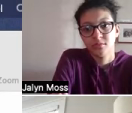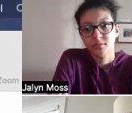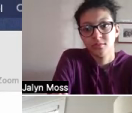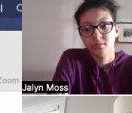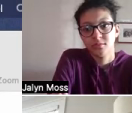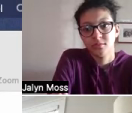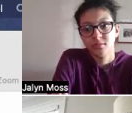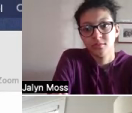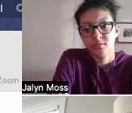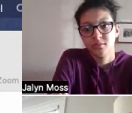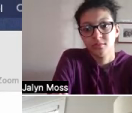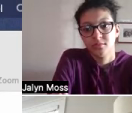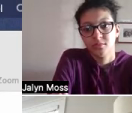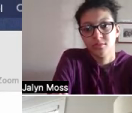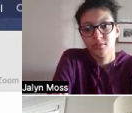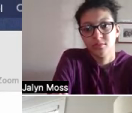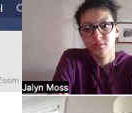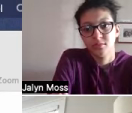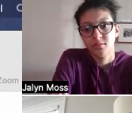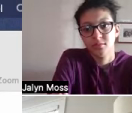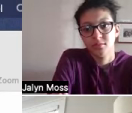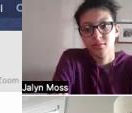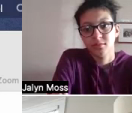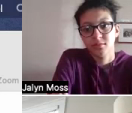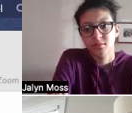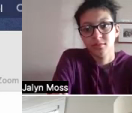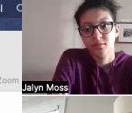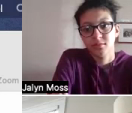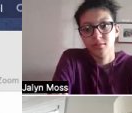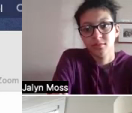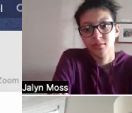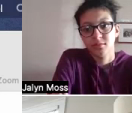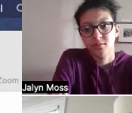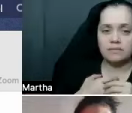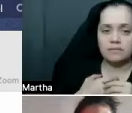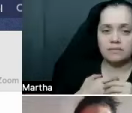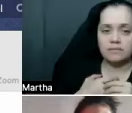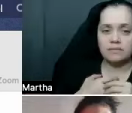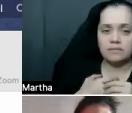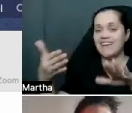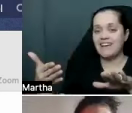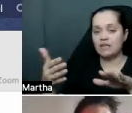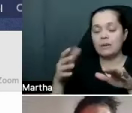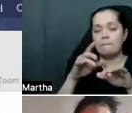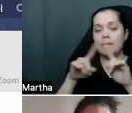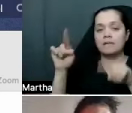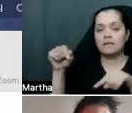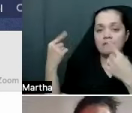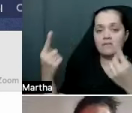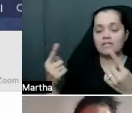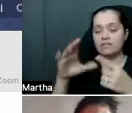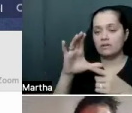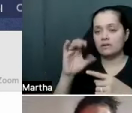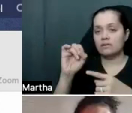the witch trials in Salem, almost witchcraft. And they say that more than 25 people actually